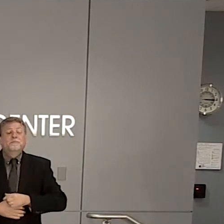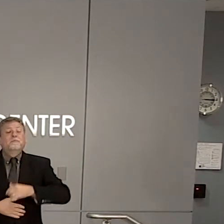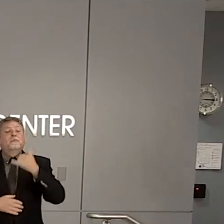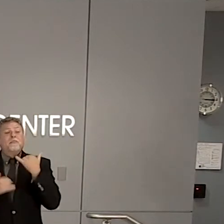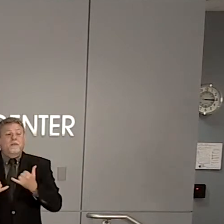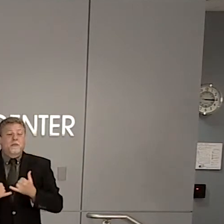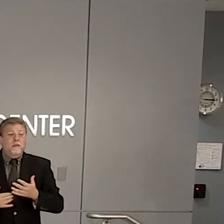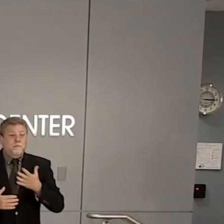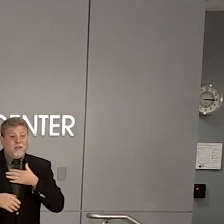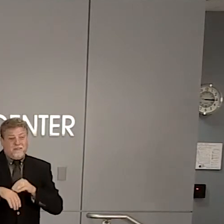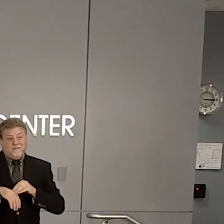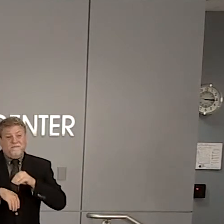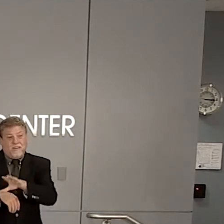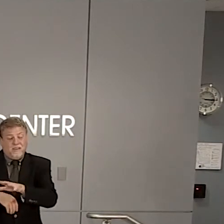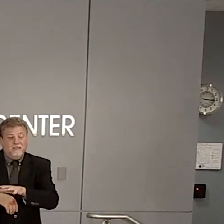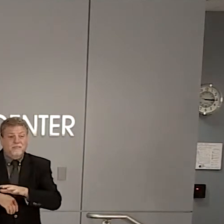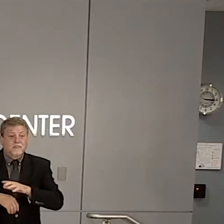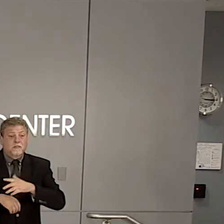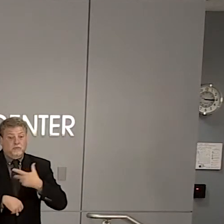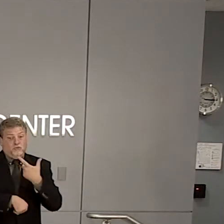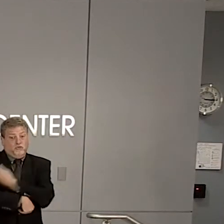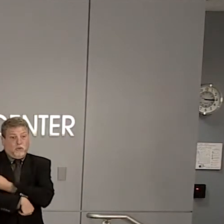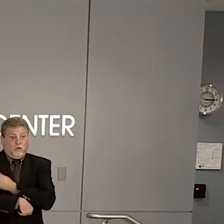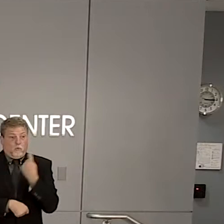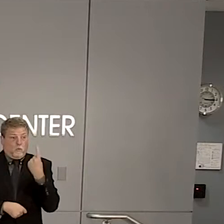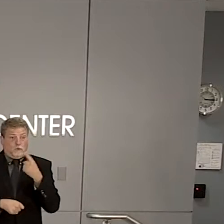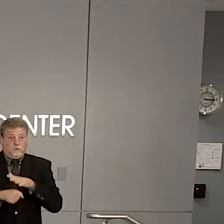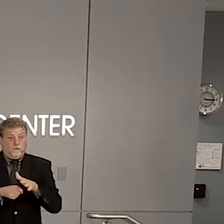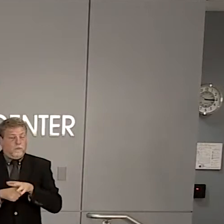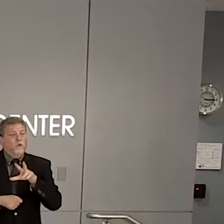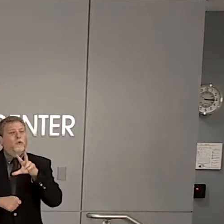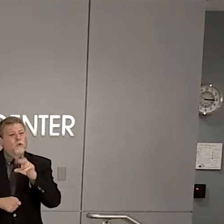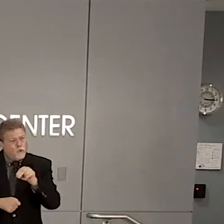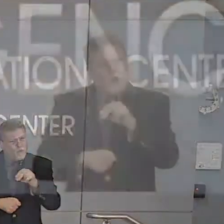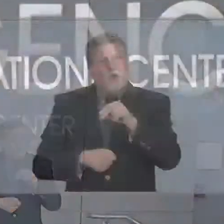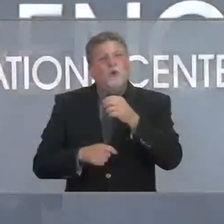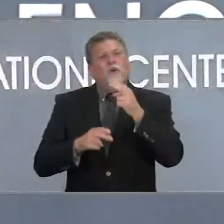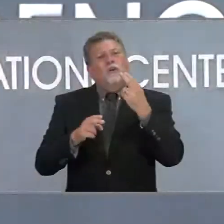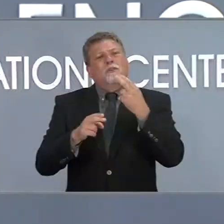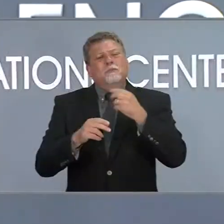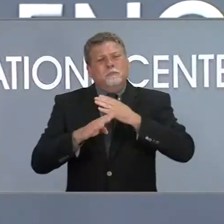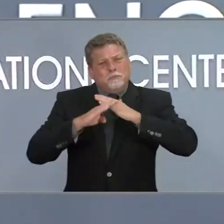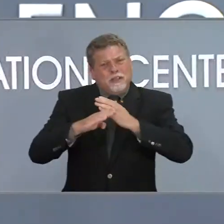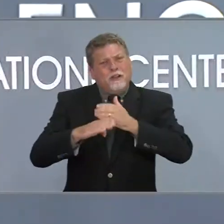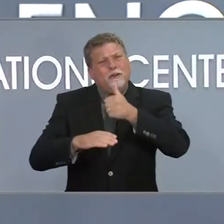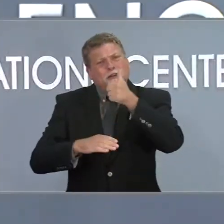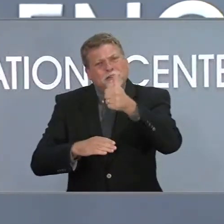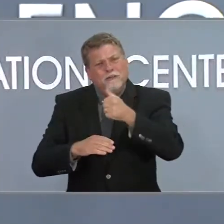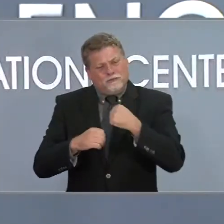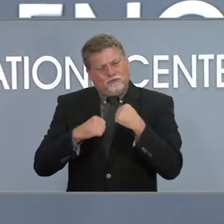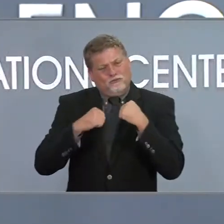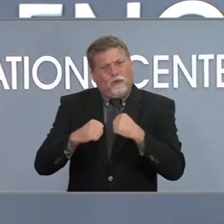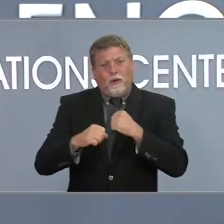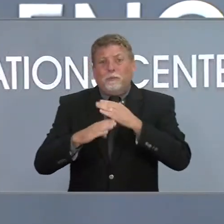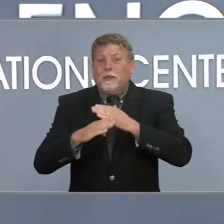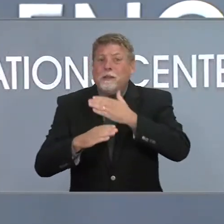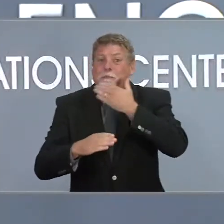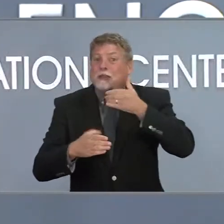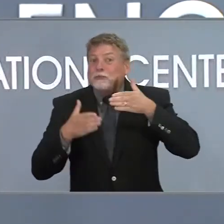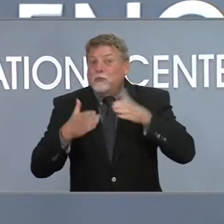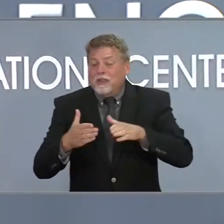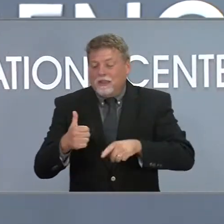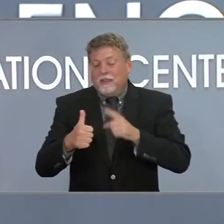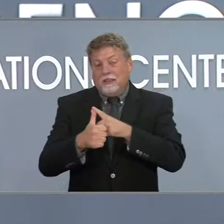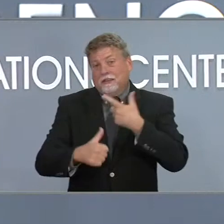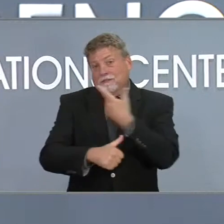of protection. Obviously, get vaccinated. Wear a mask when you're indoors in public settings. Get